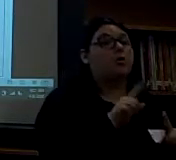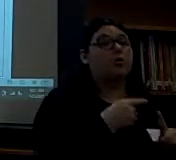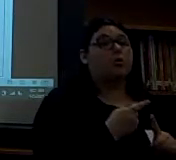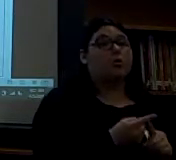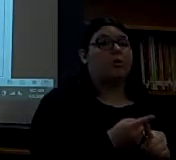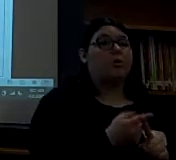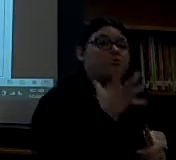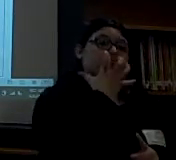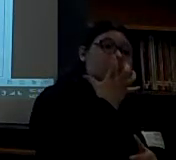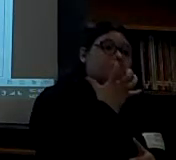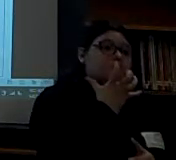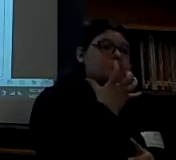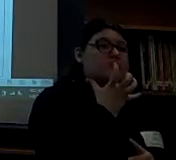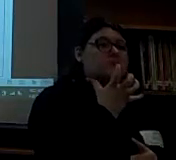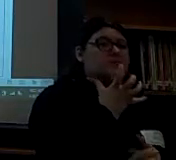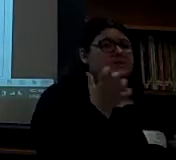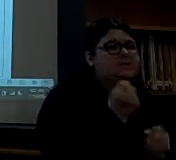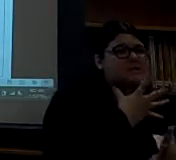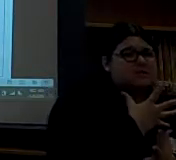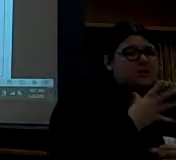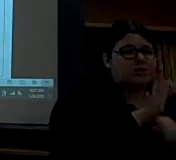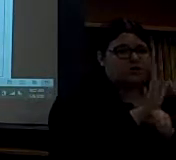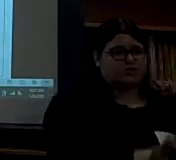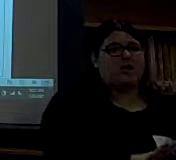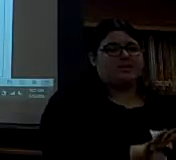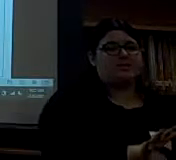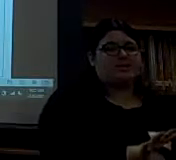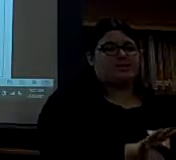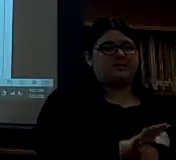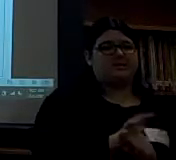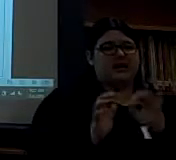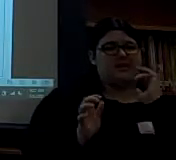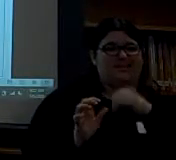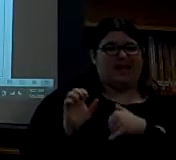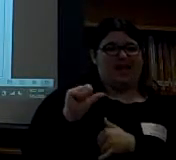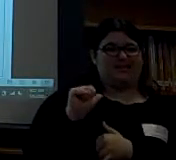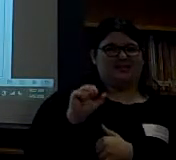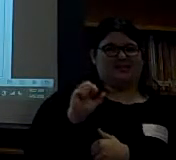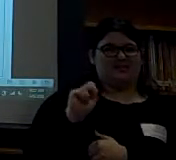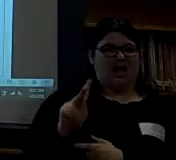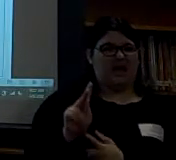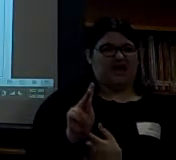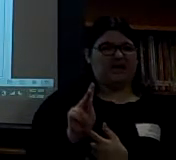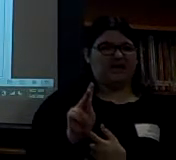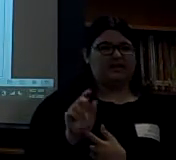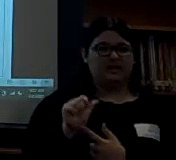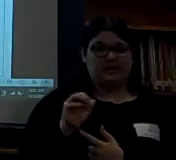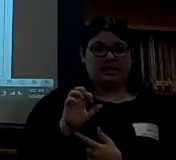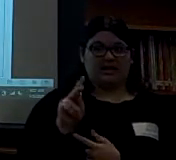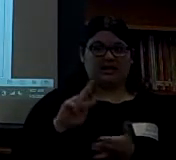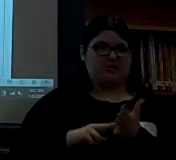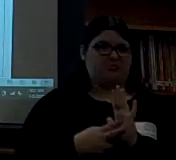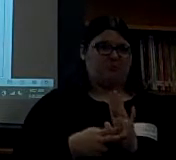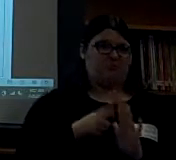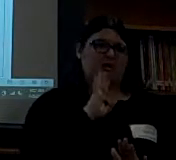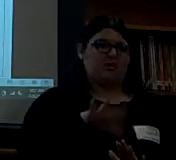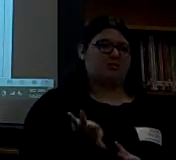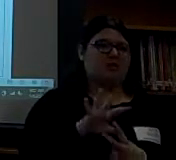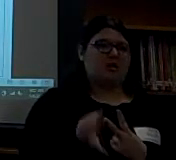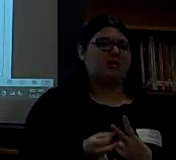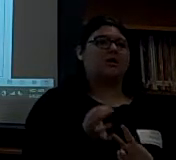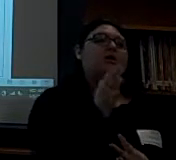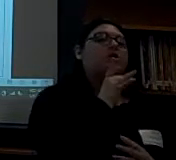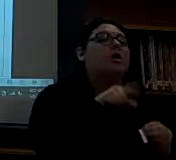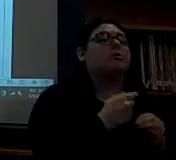they're mad or scared or stressed. That's all yuck. When we are in yuck, we do make bad choices. Now, talk about the